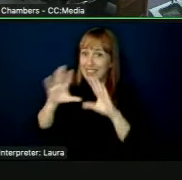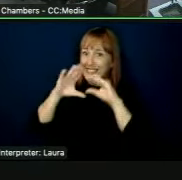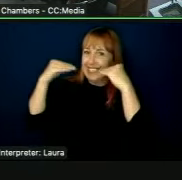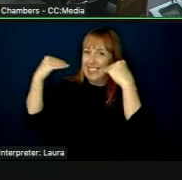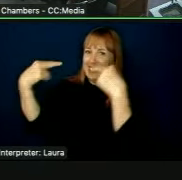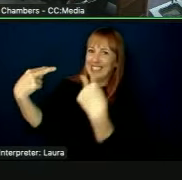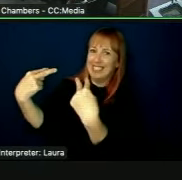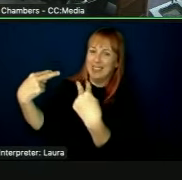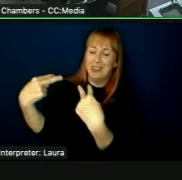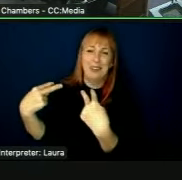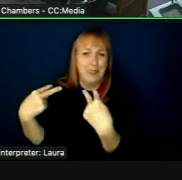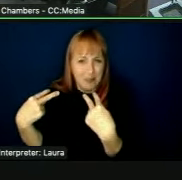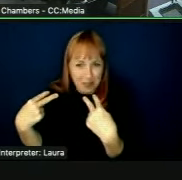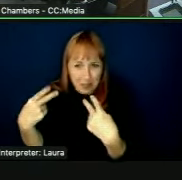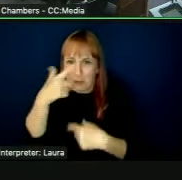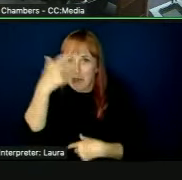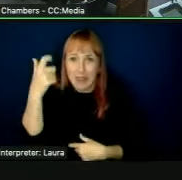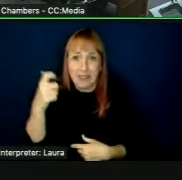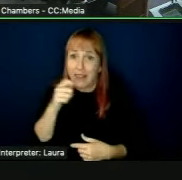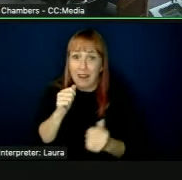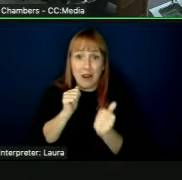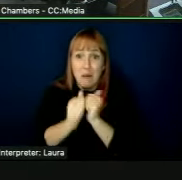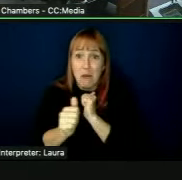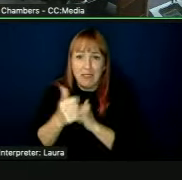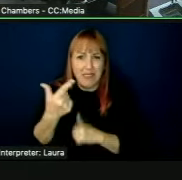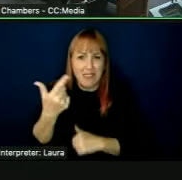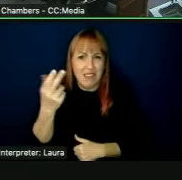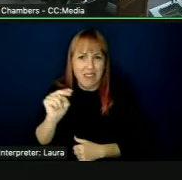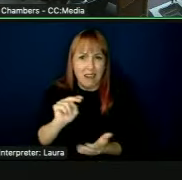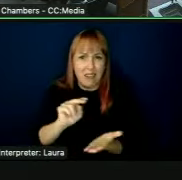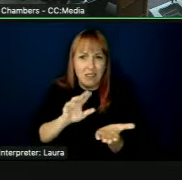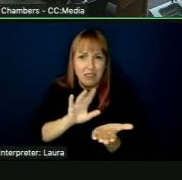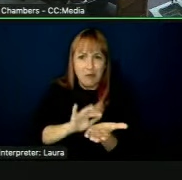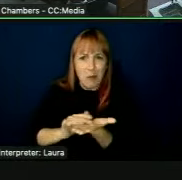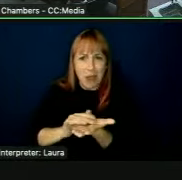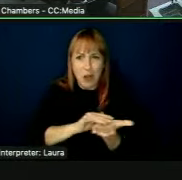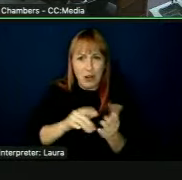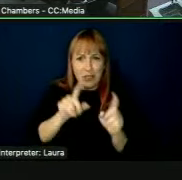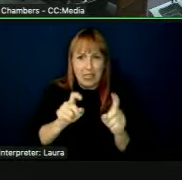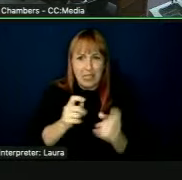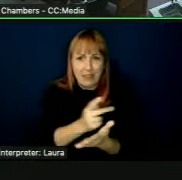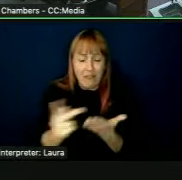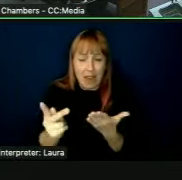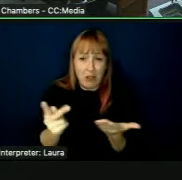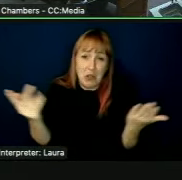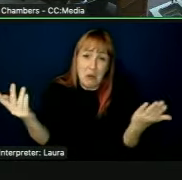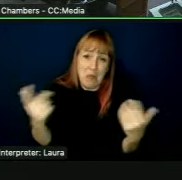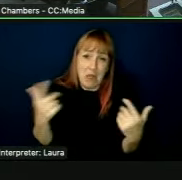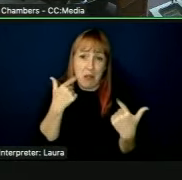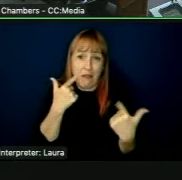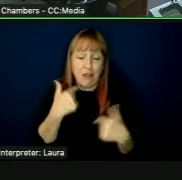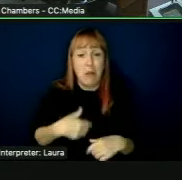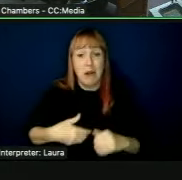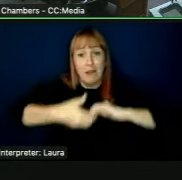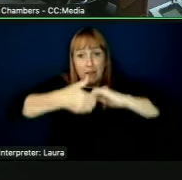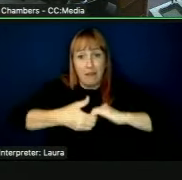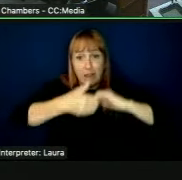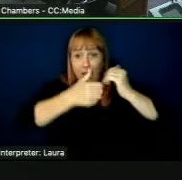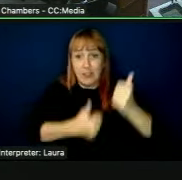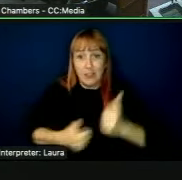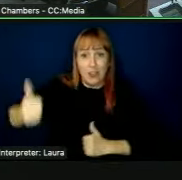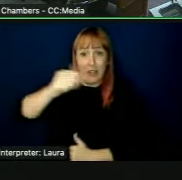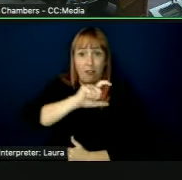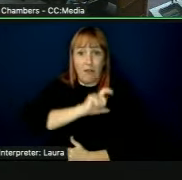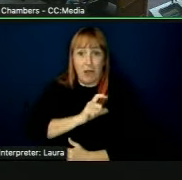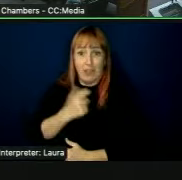because I didn't pass the gunpowder test or something. I'm not sure what happened there, but I did shake hands with the chief of police at a meeting earlier, so maybe that